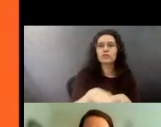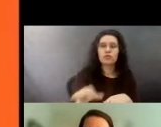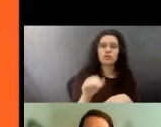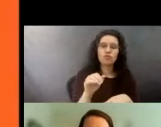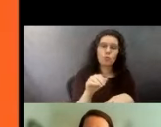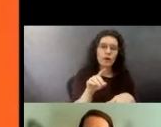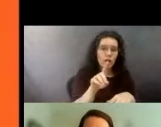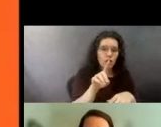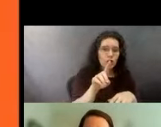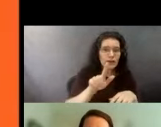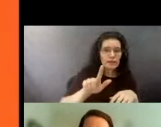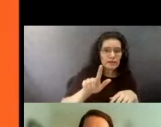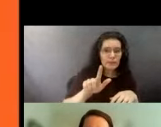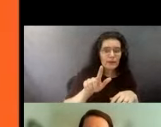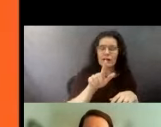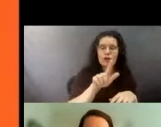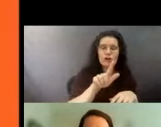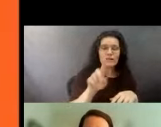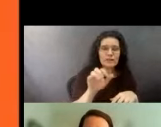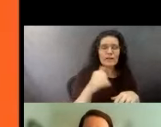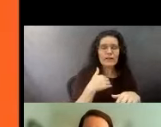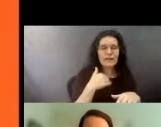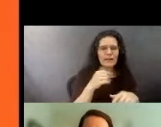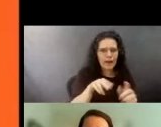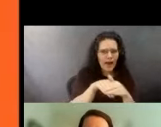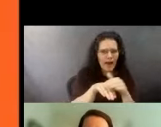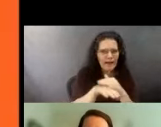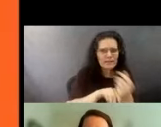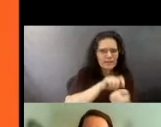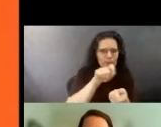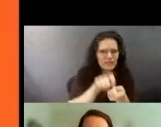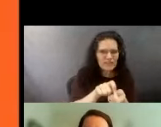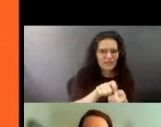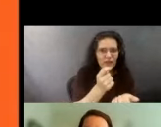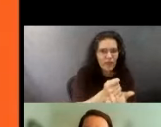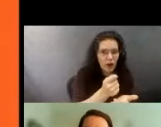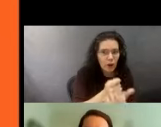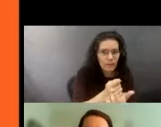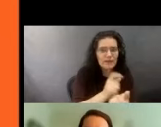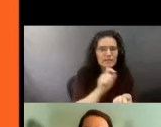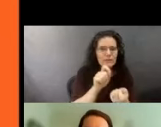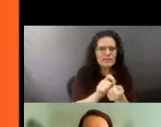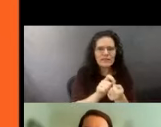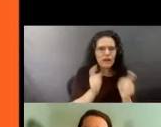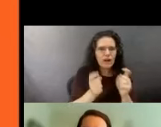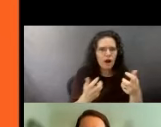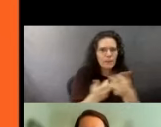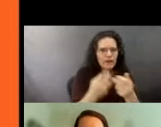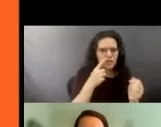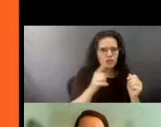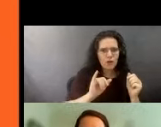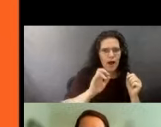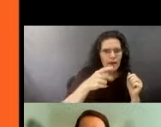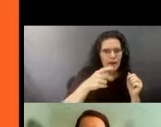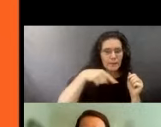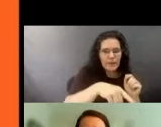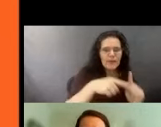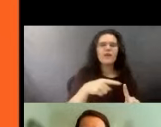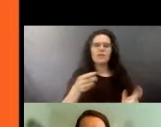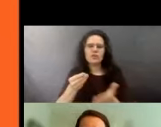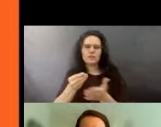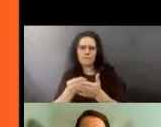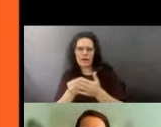or specific accommodations under a new IEP, there's a dollar value associated with this that can be used to show